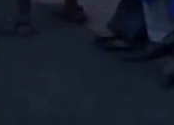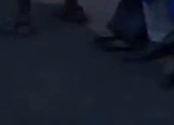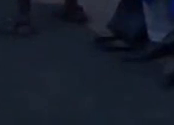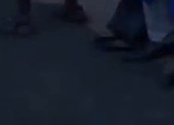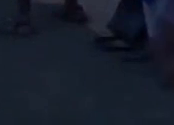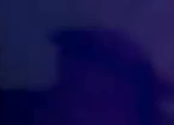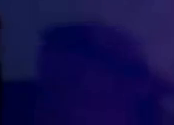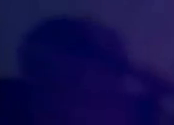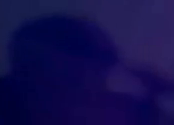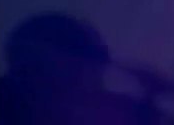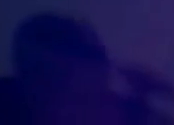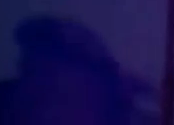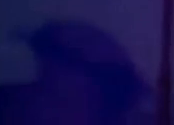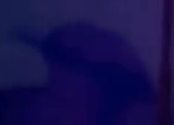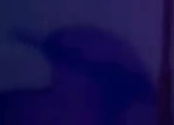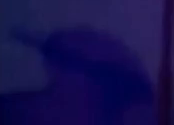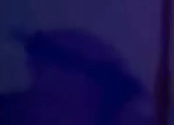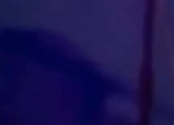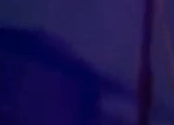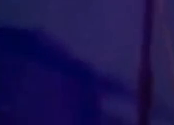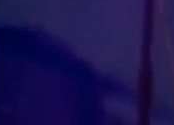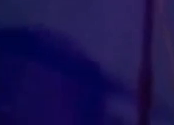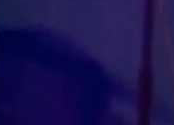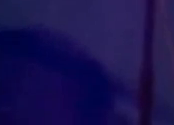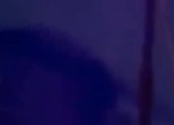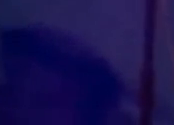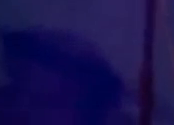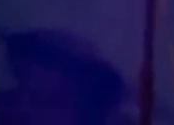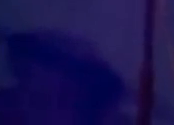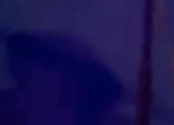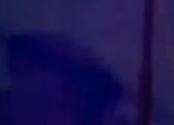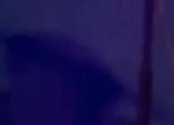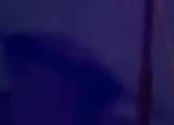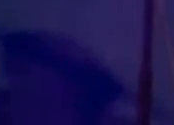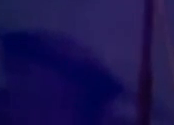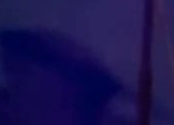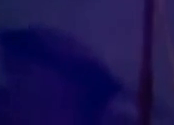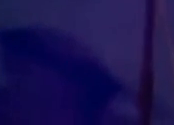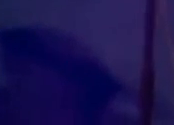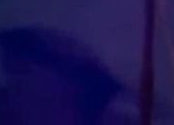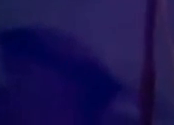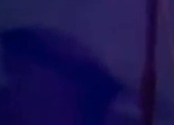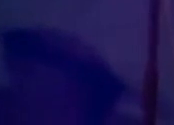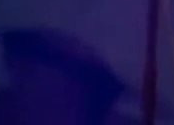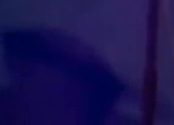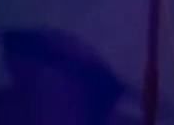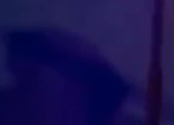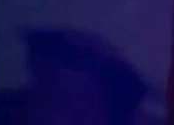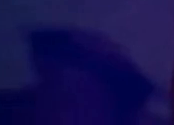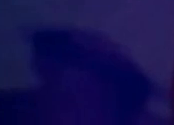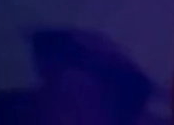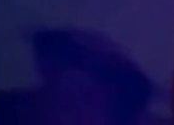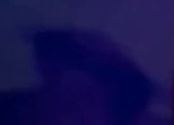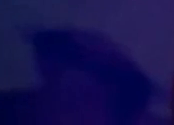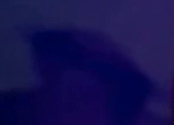Hallelujah. Hallelujah. Urakoze cyane. Thank you so much. Mama Angelique. Mama Angelique. Mbere